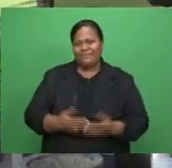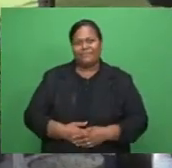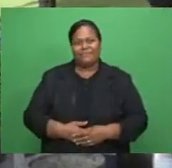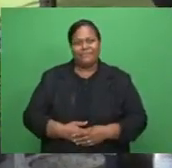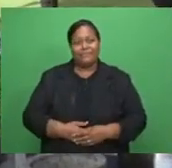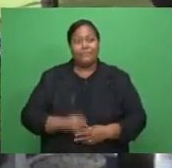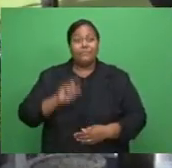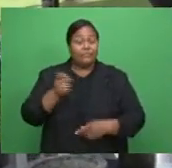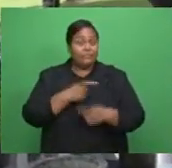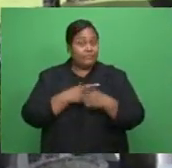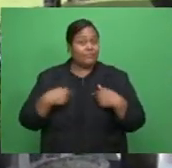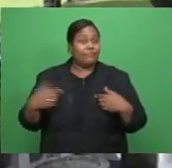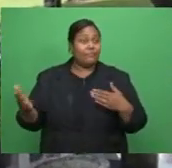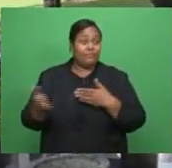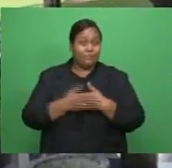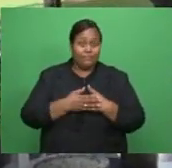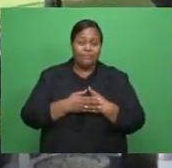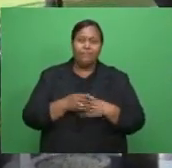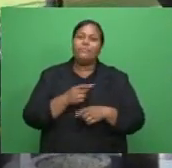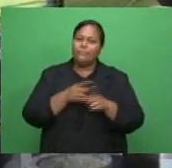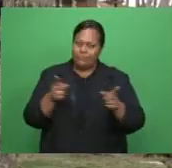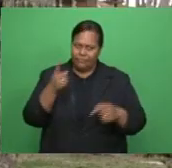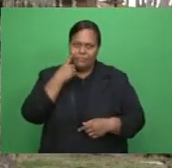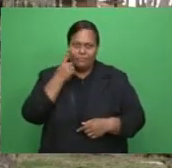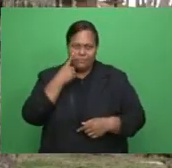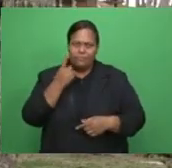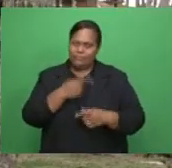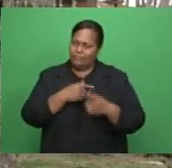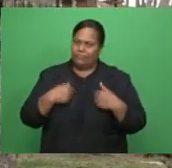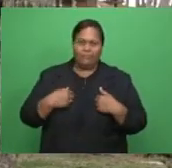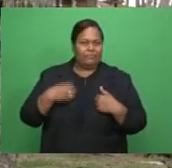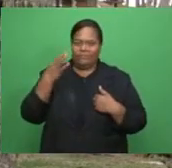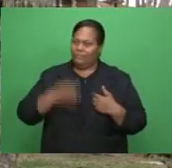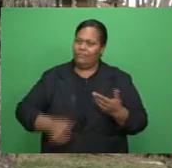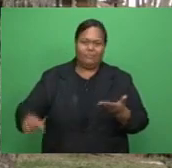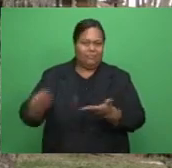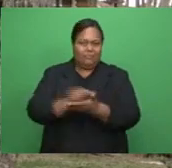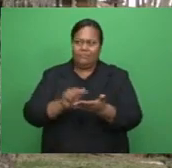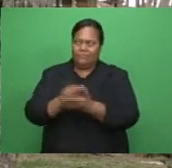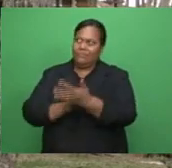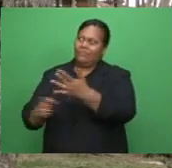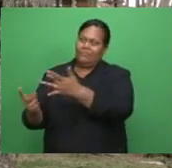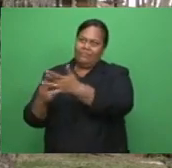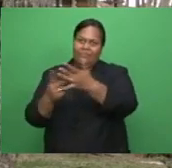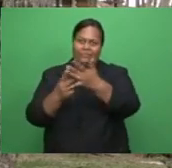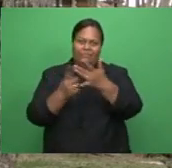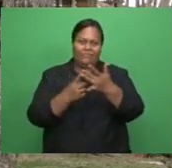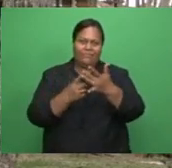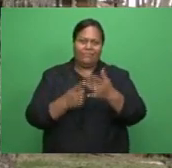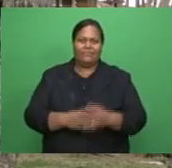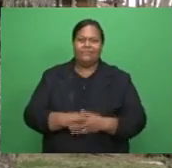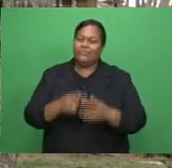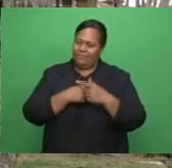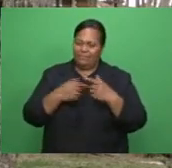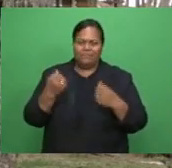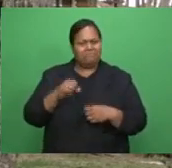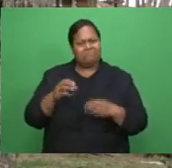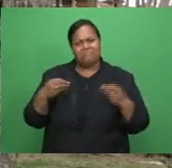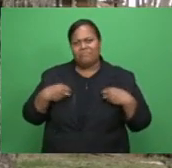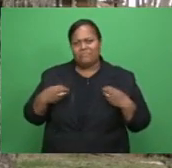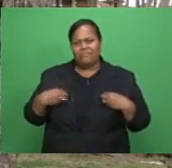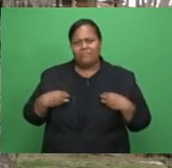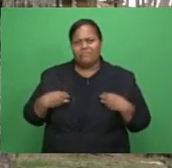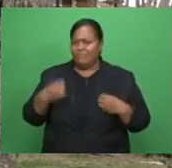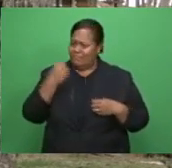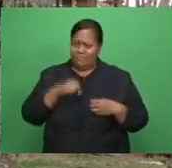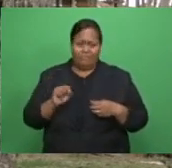close, you will see straight away we don't buy any supplies from anybody. No business, no